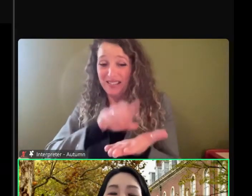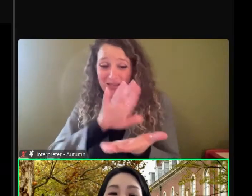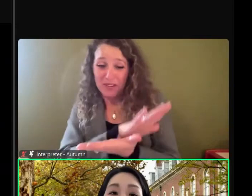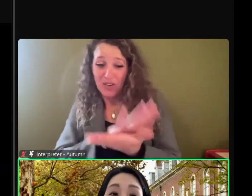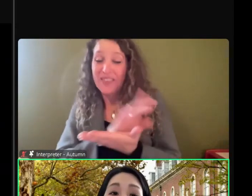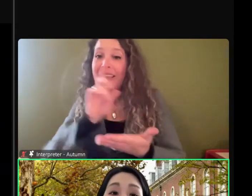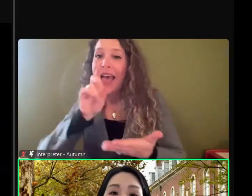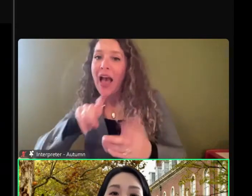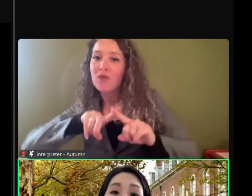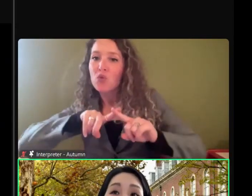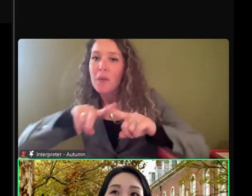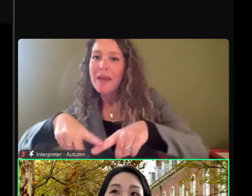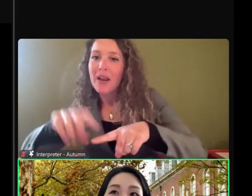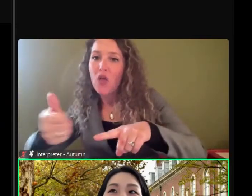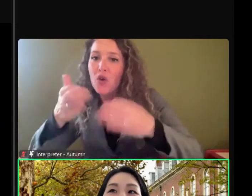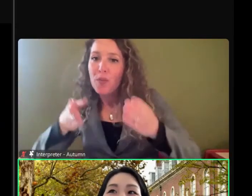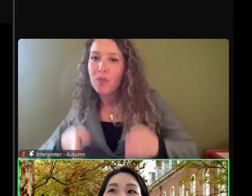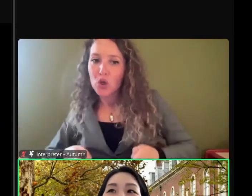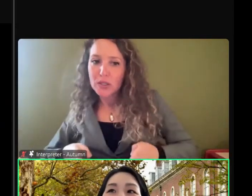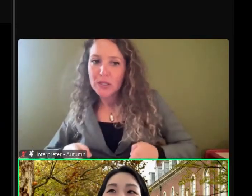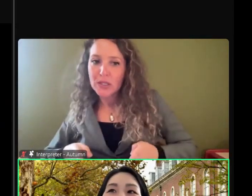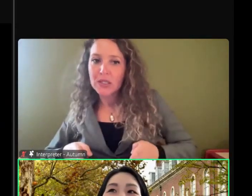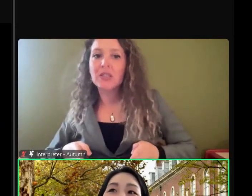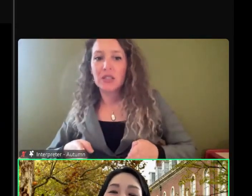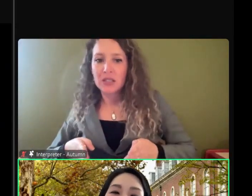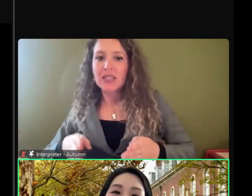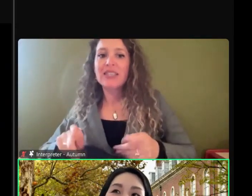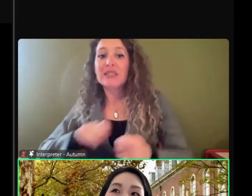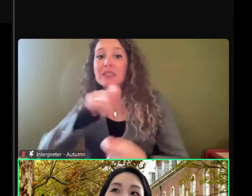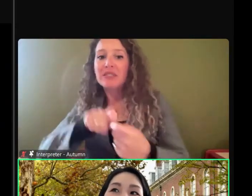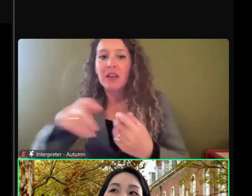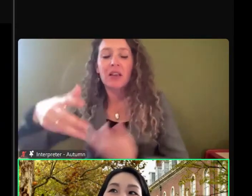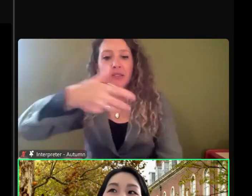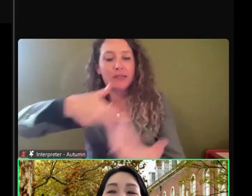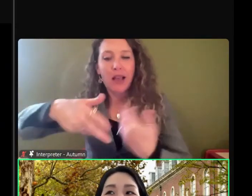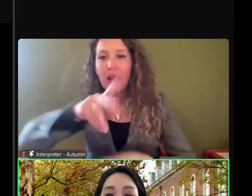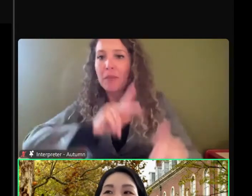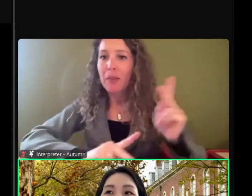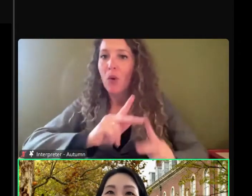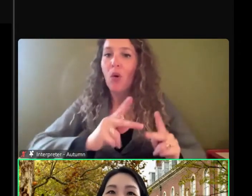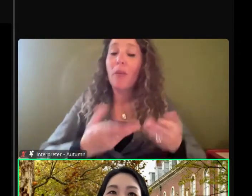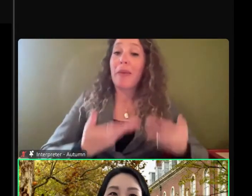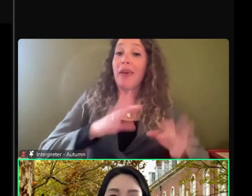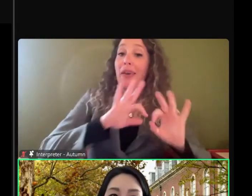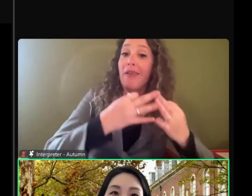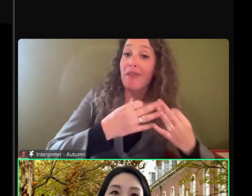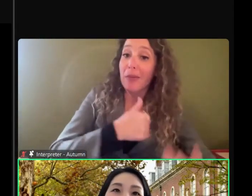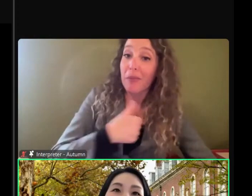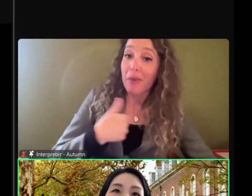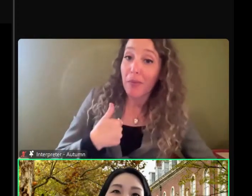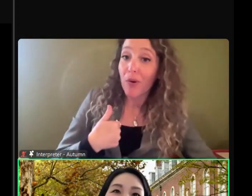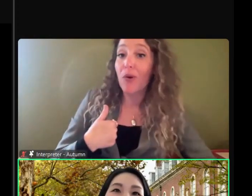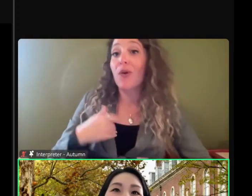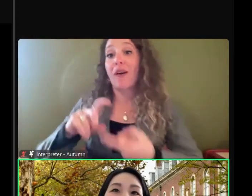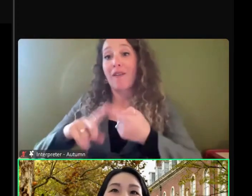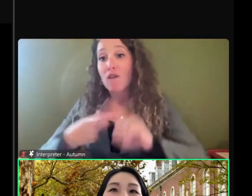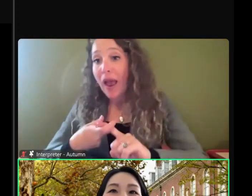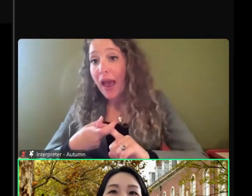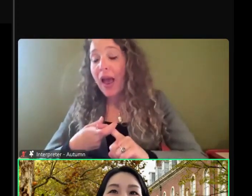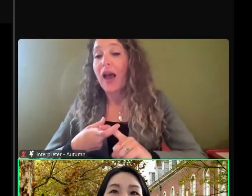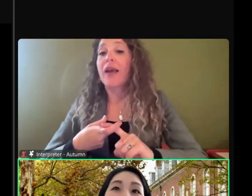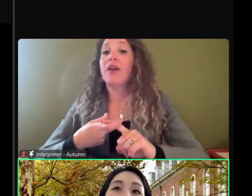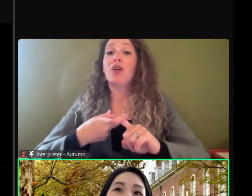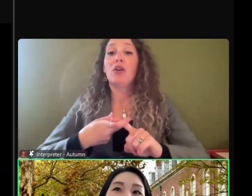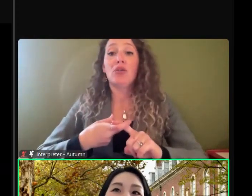else, specifically sighted people, often a family member or friend, to read sensitive